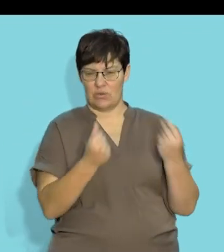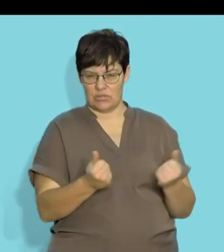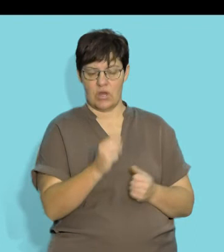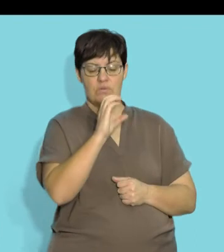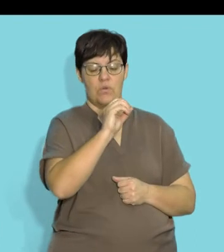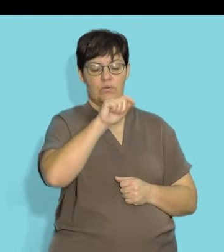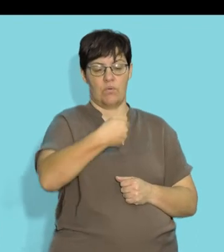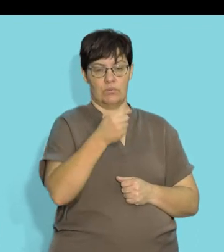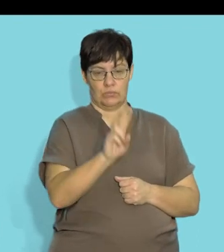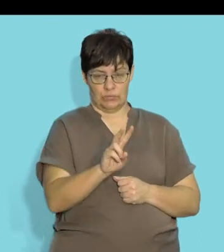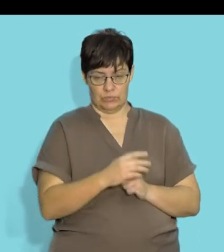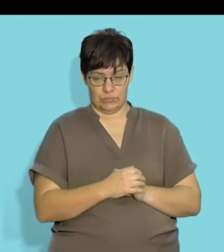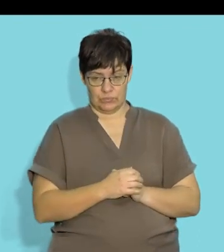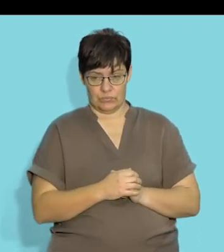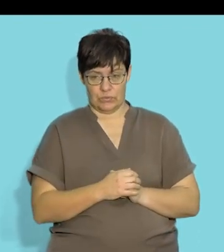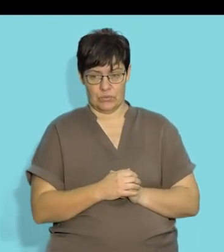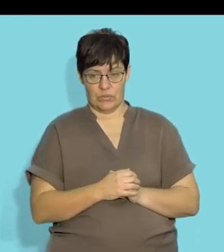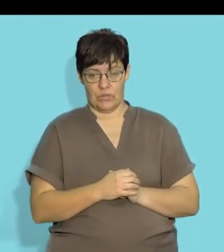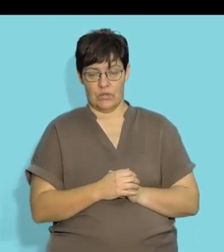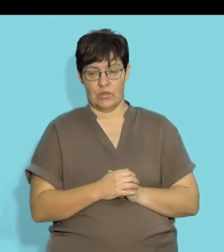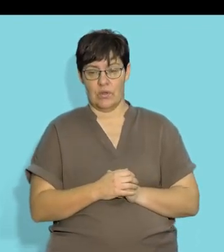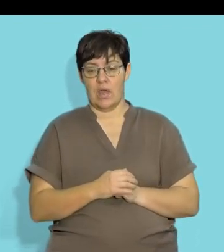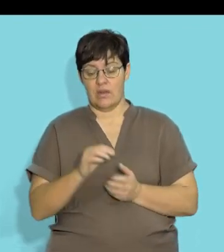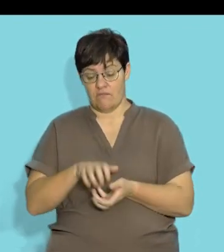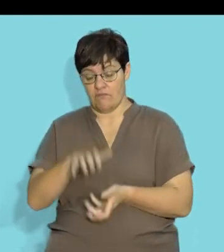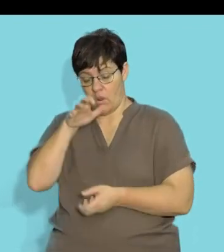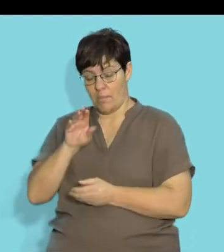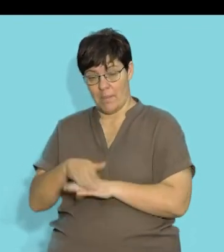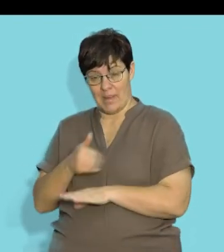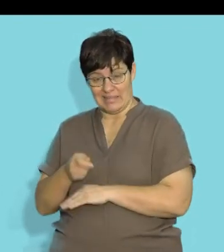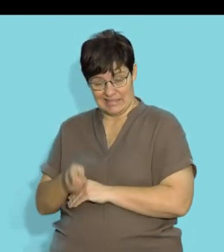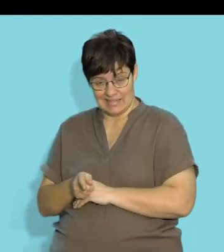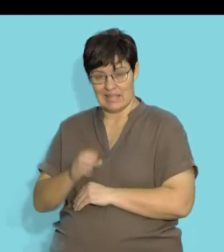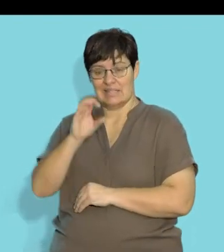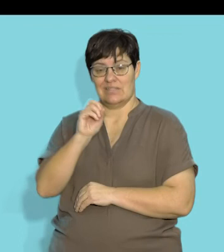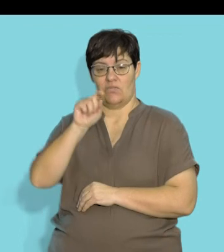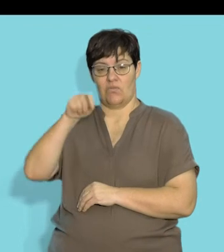is 0.2, right? Okay, and then the volume that was used is